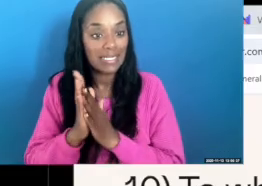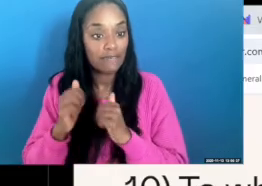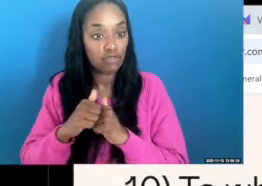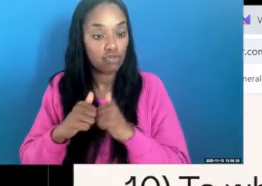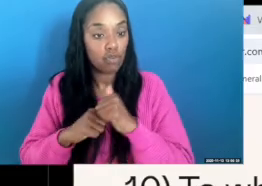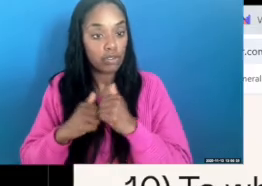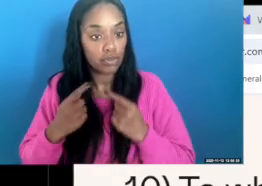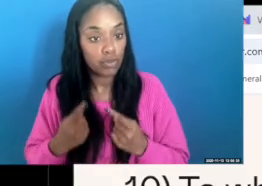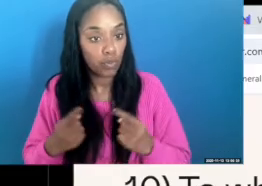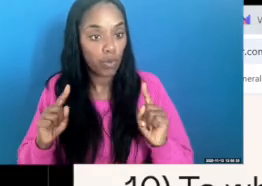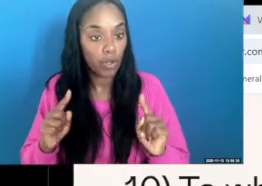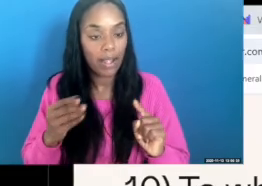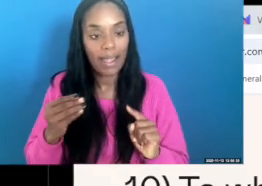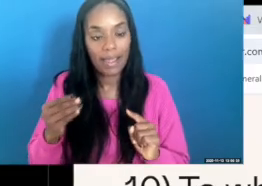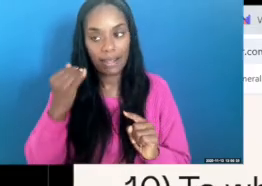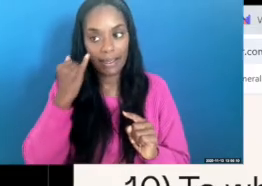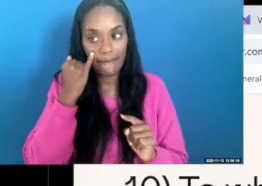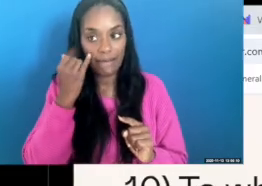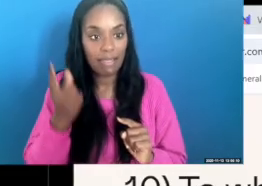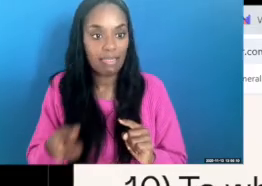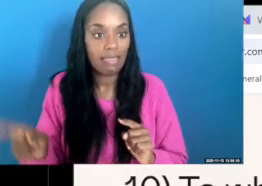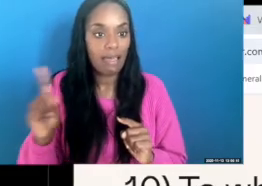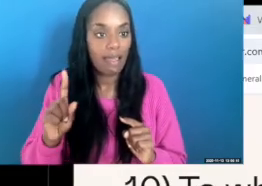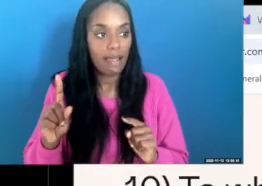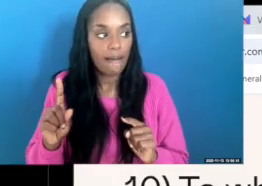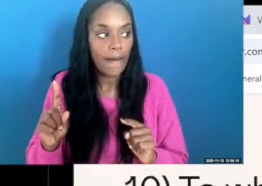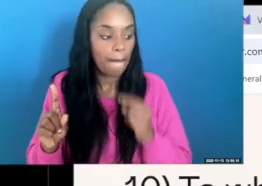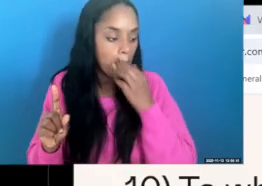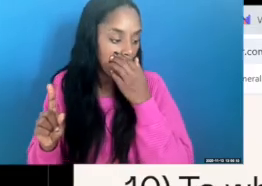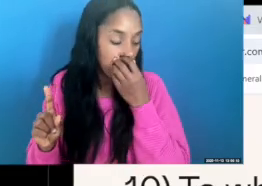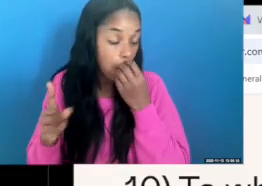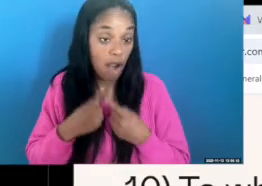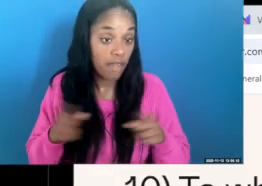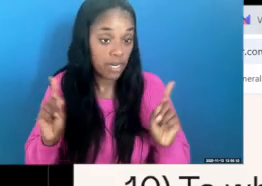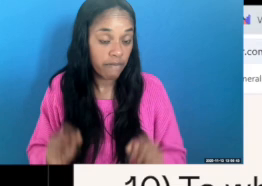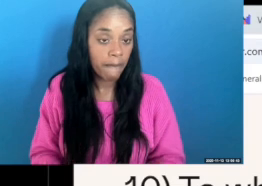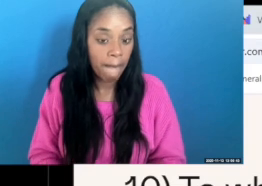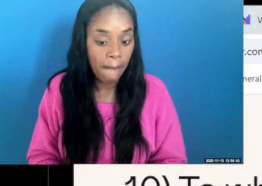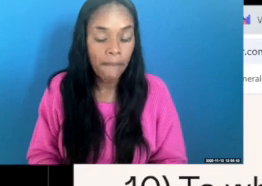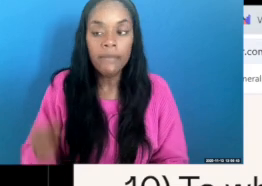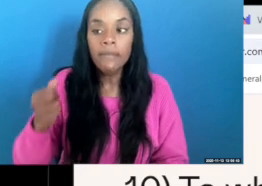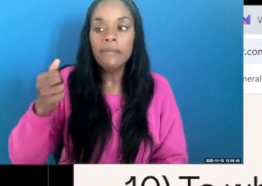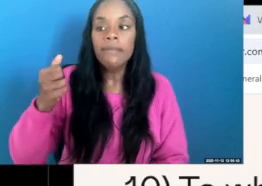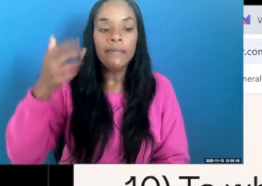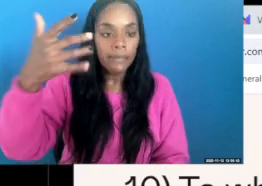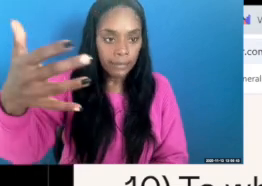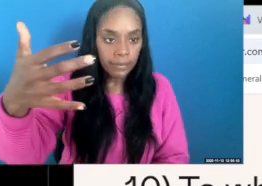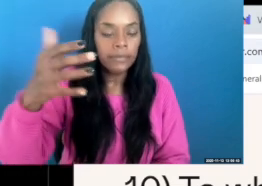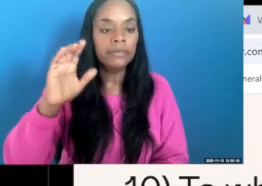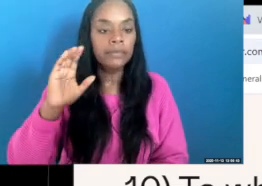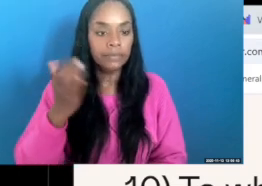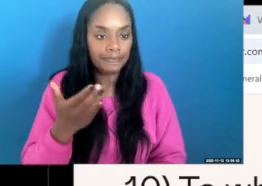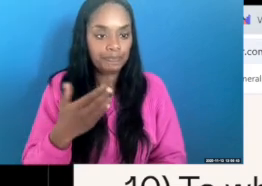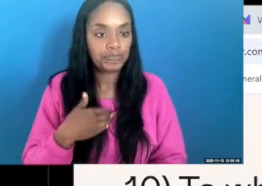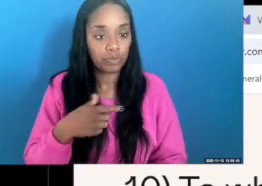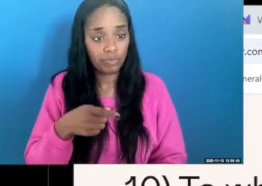HVIP in the short term with this. To me, we need to see if other incentive structures